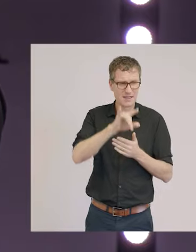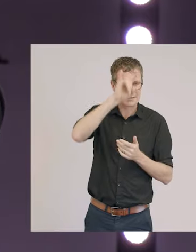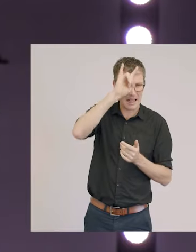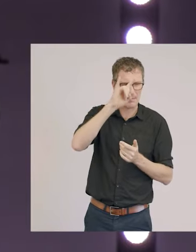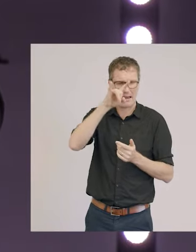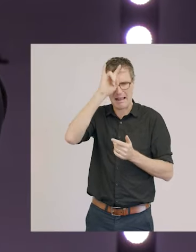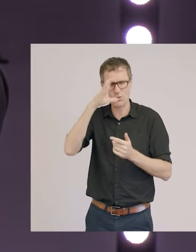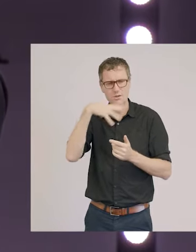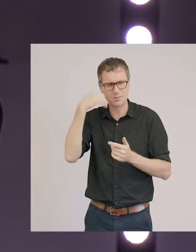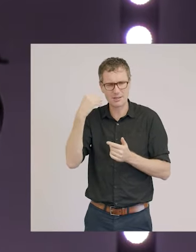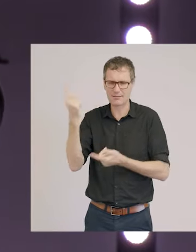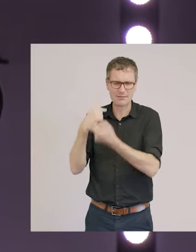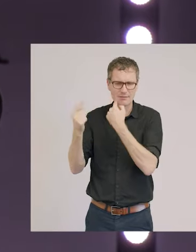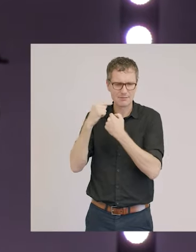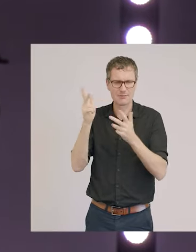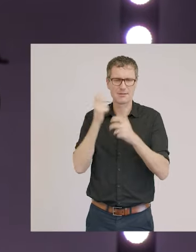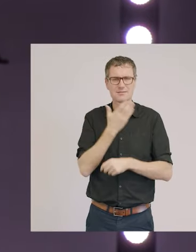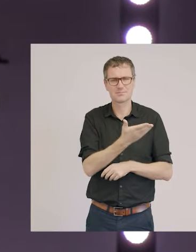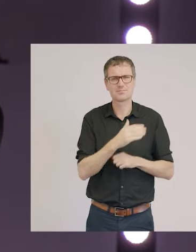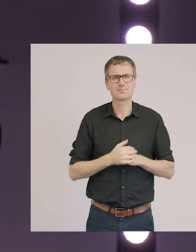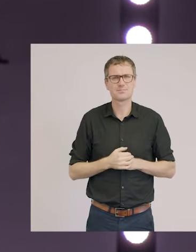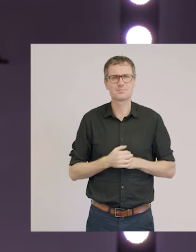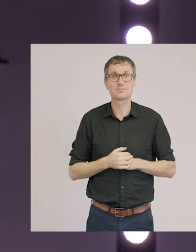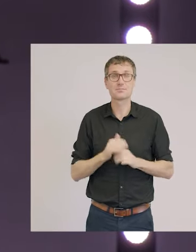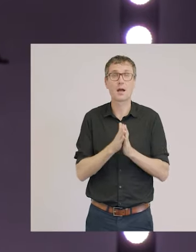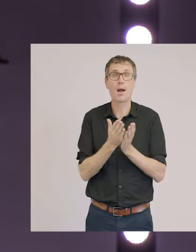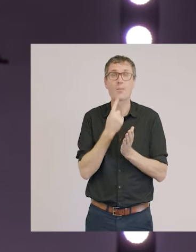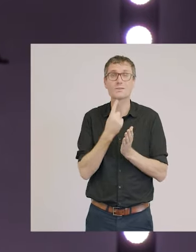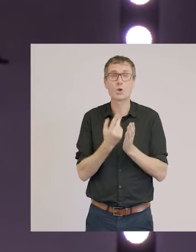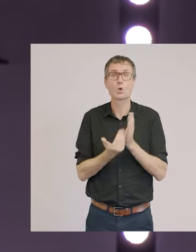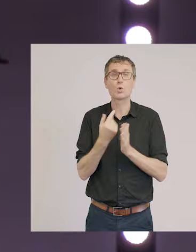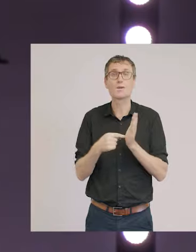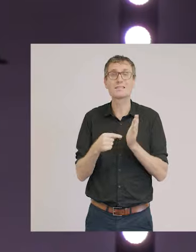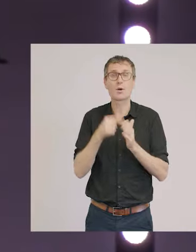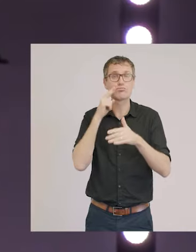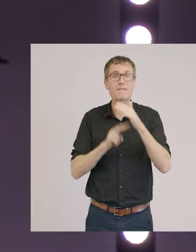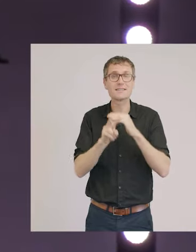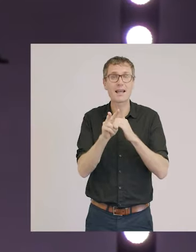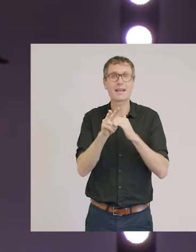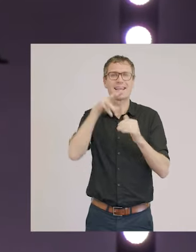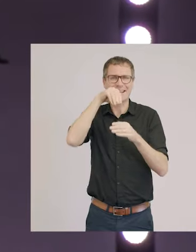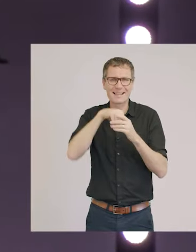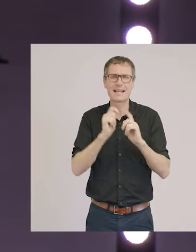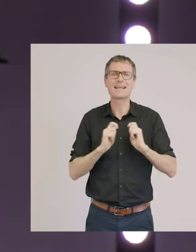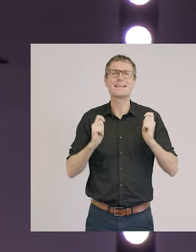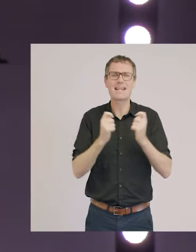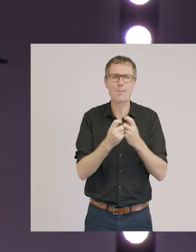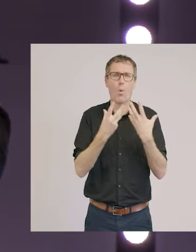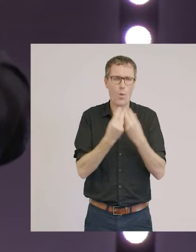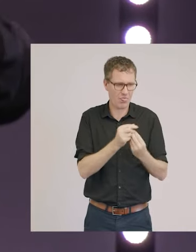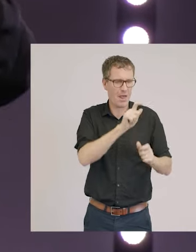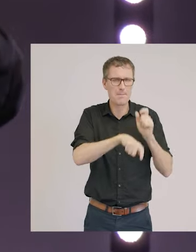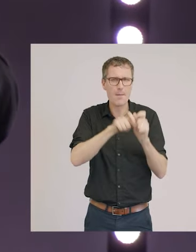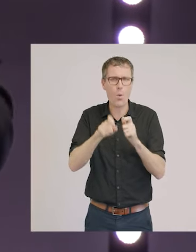you are listening to the doctrines of demons and evil spirits. That's what it is, because the Bible says that New Testament prophecy